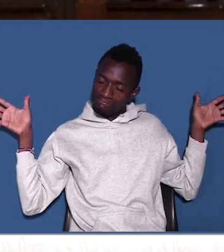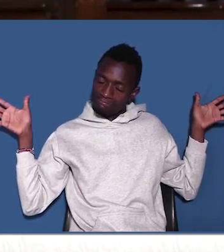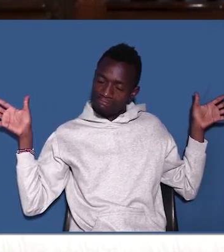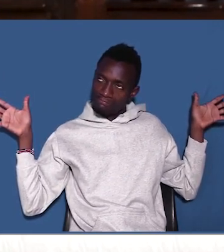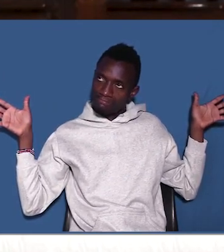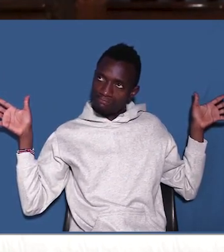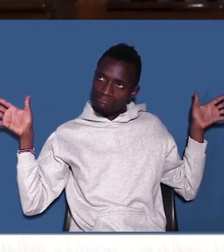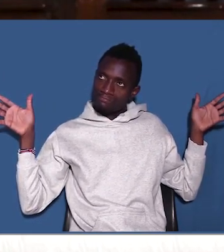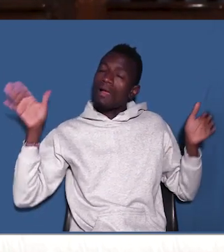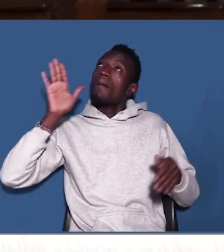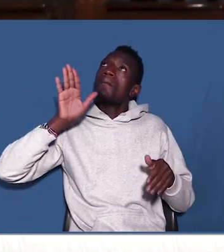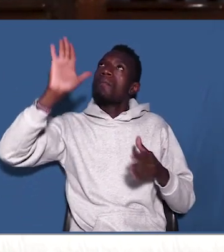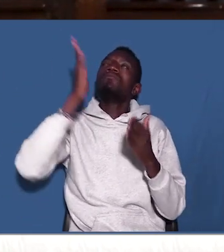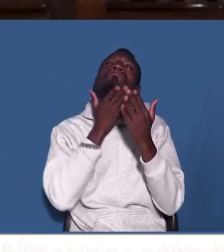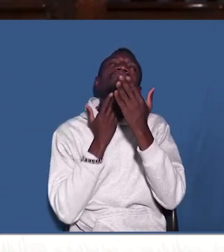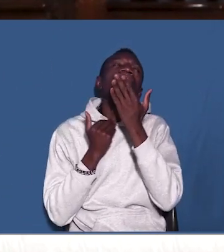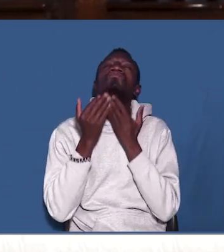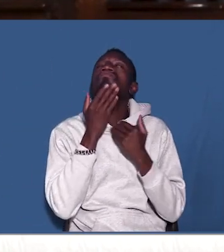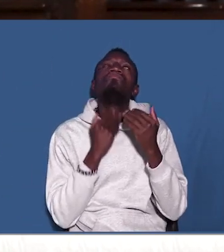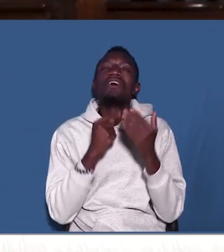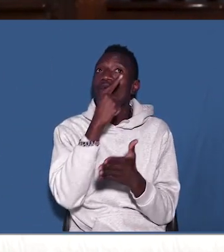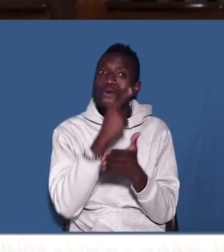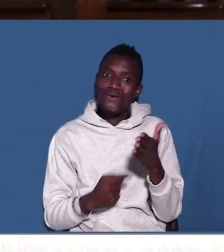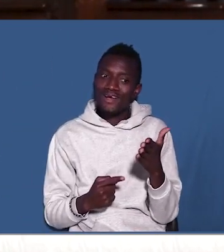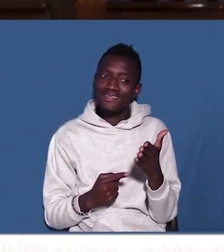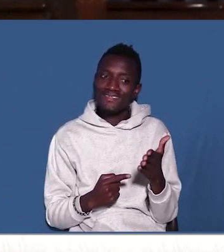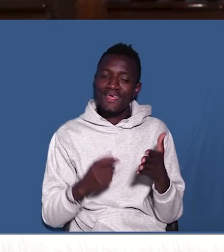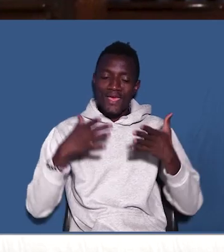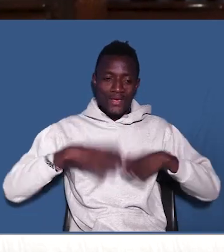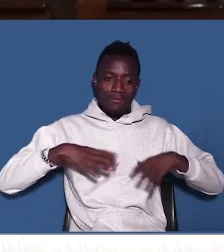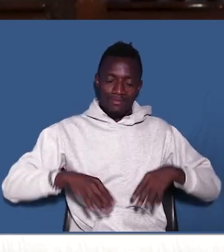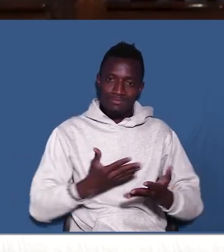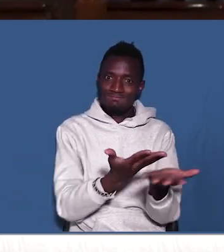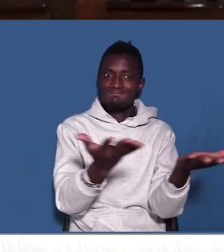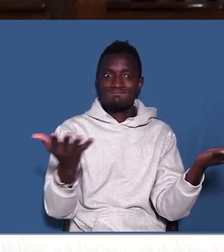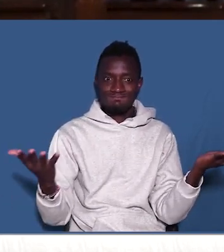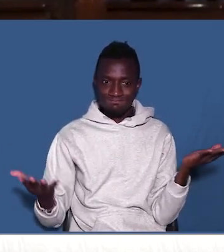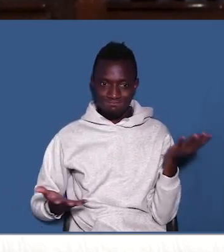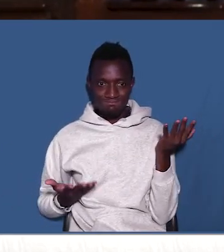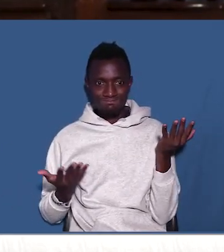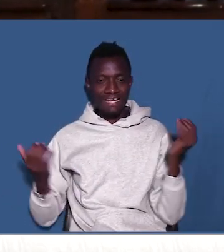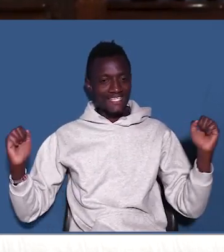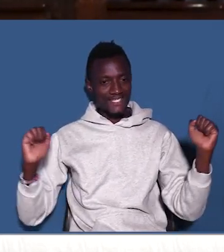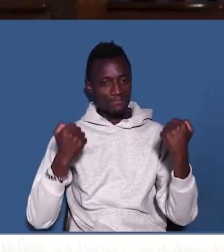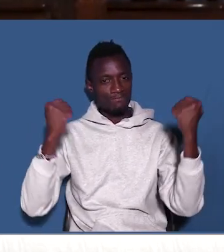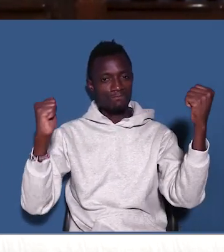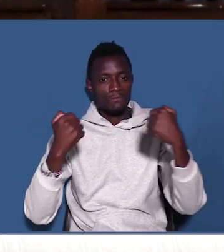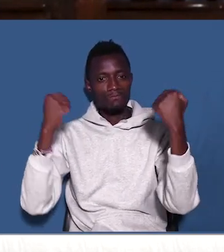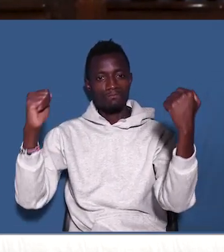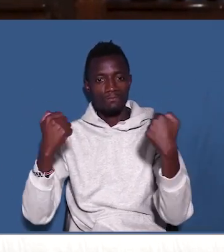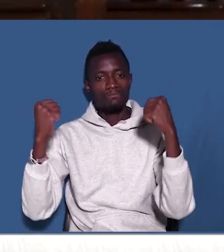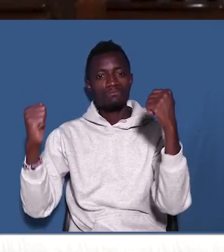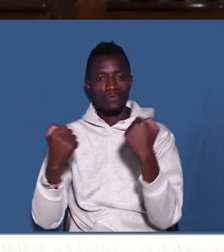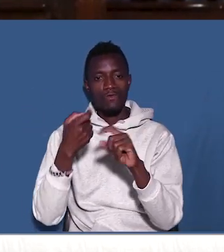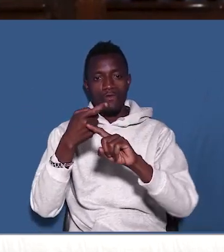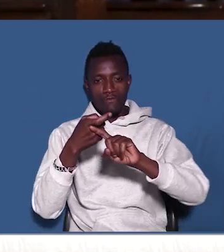Your desire was to save us from the way we had become entangled in